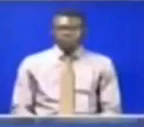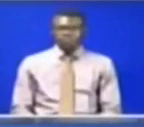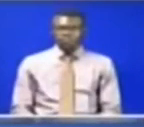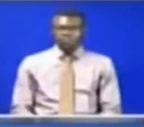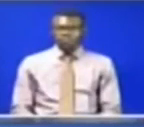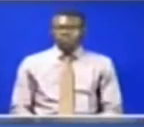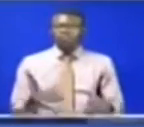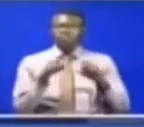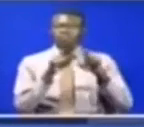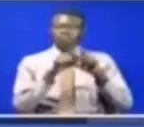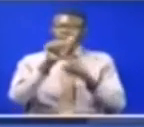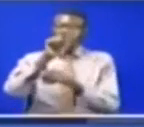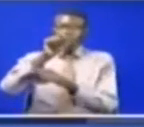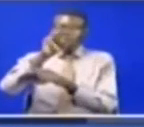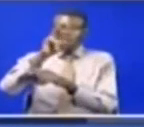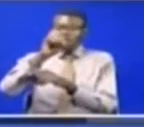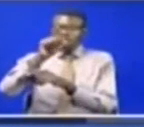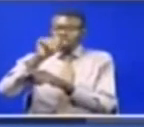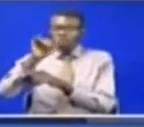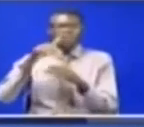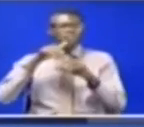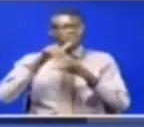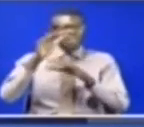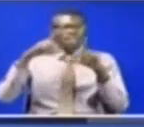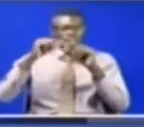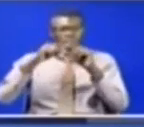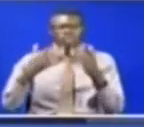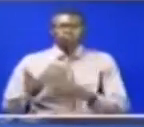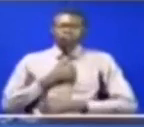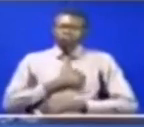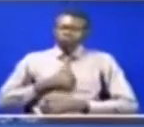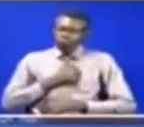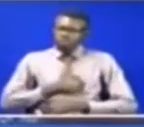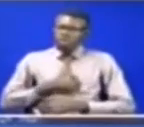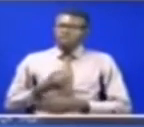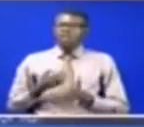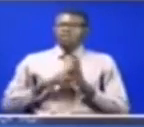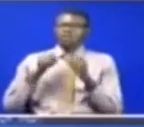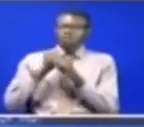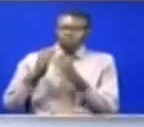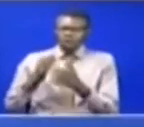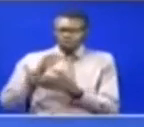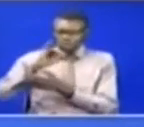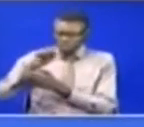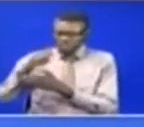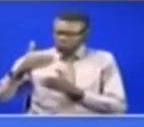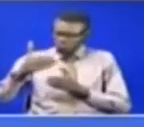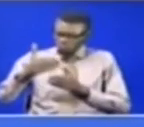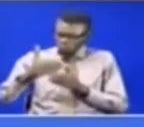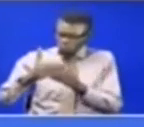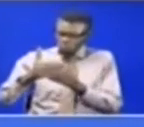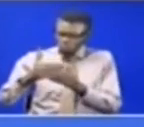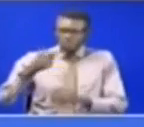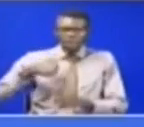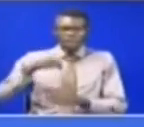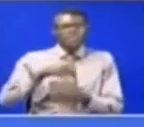leader Francis Atuoli sent his condolences on behalf of workers in the country. Jonathan was so close to us, as for